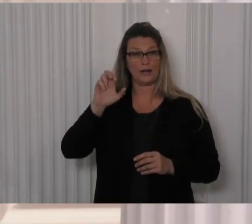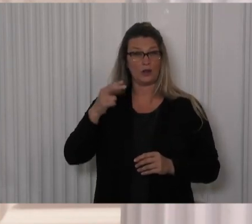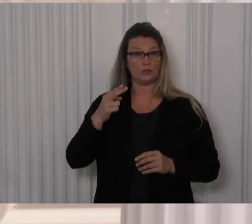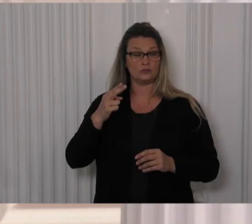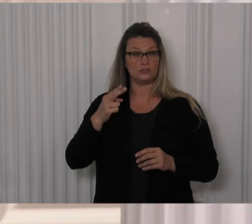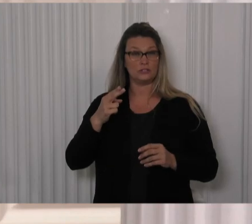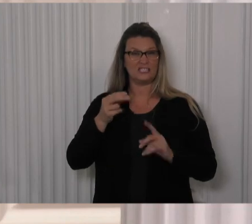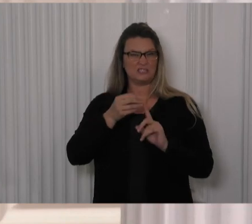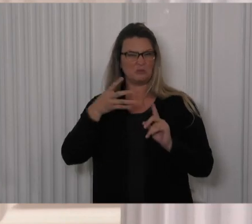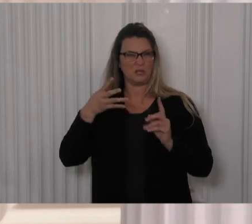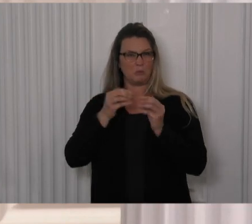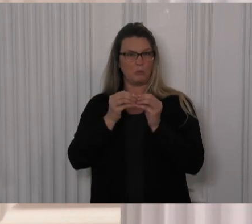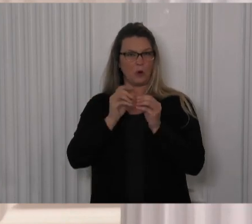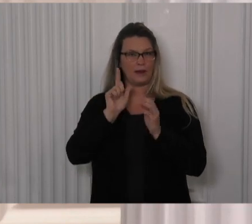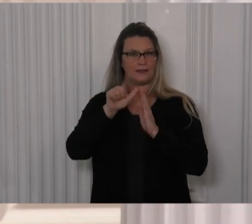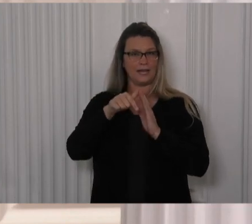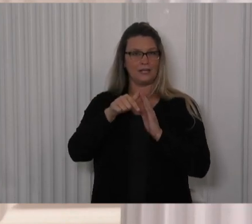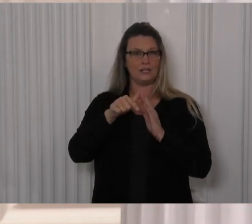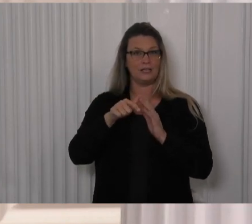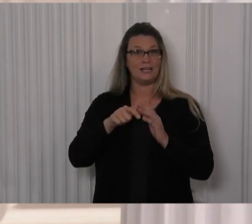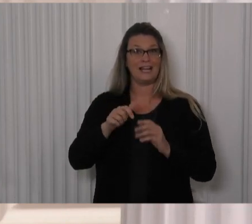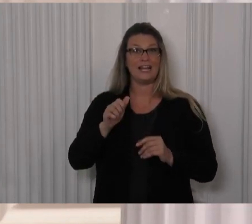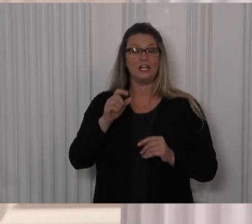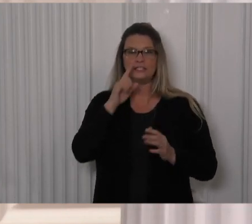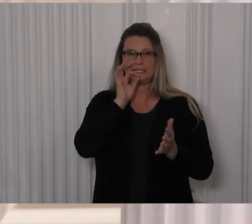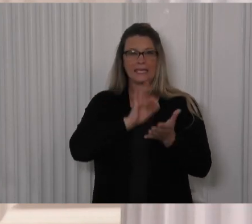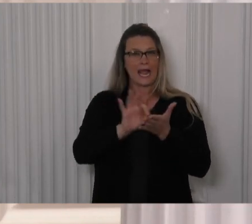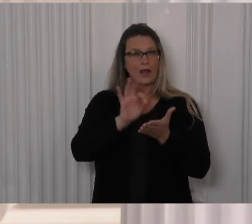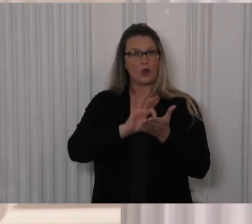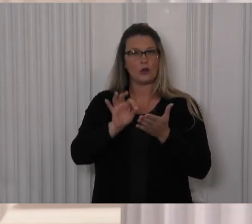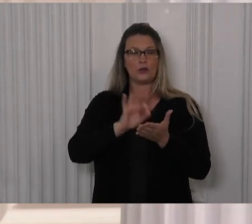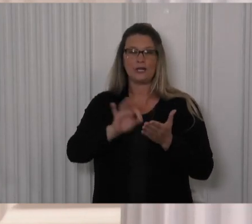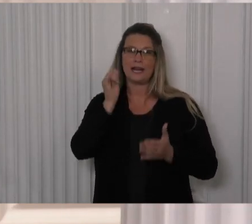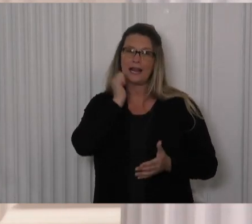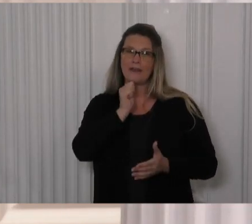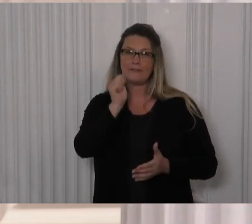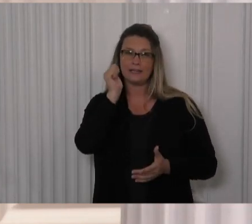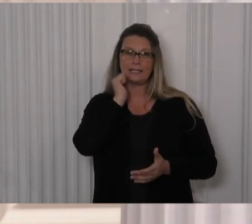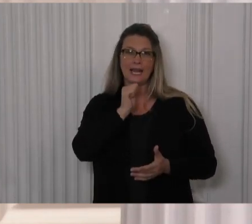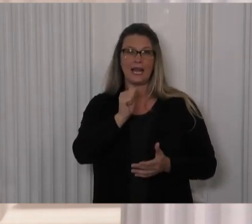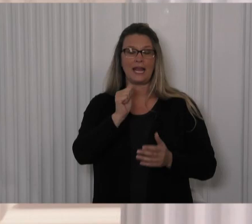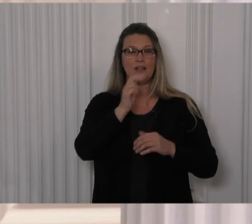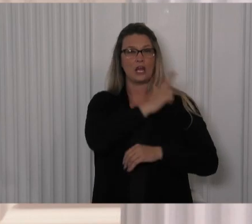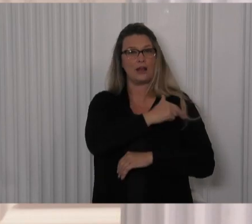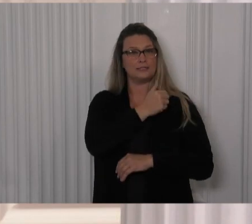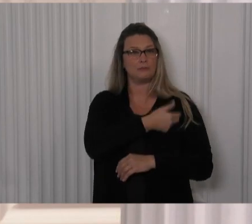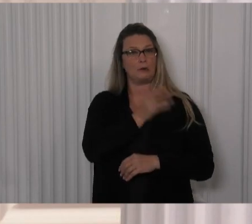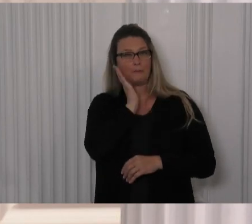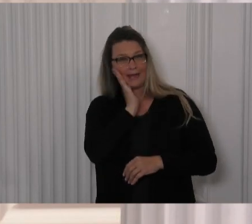daily inventory our hospital beds, and he is working at that just as we speak.